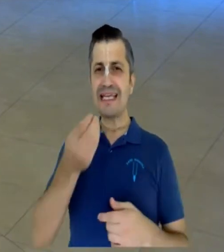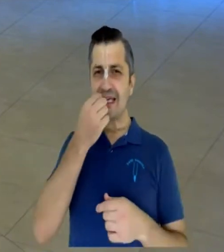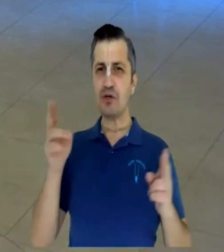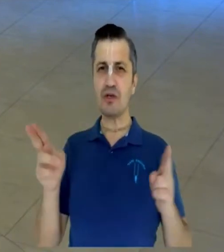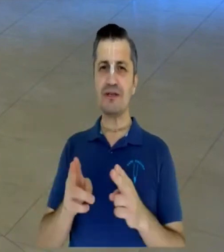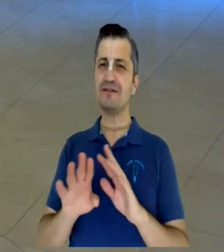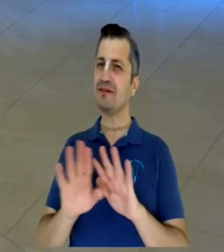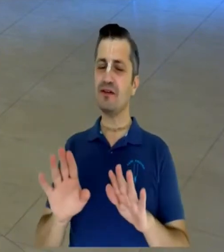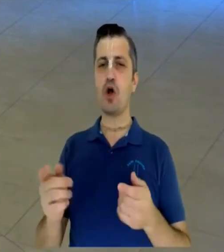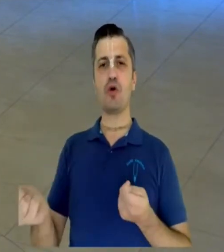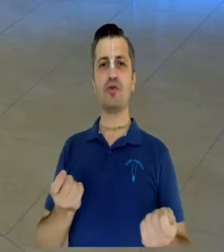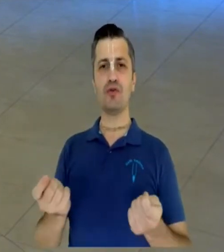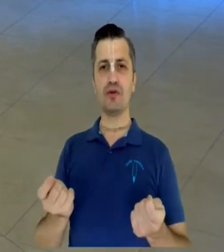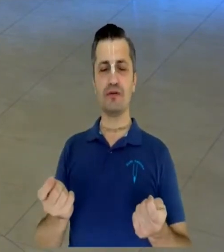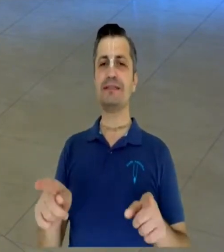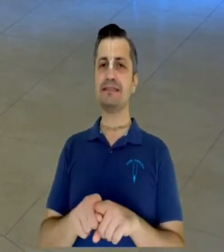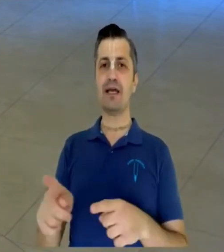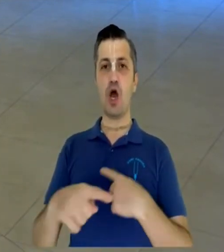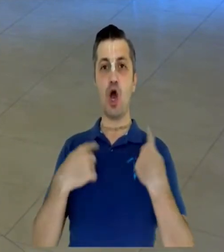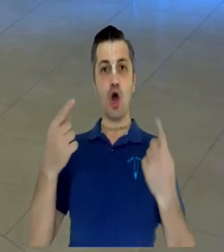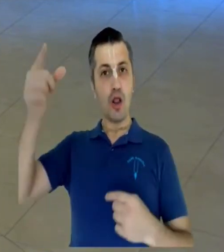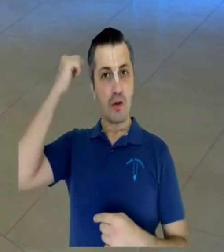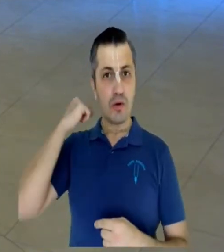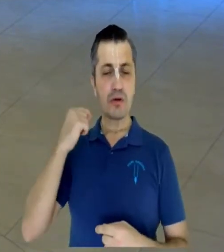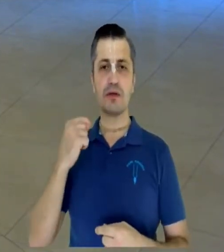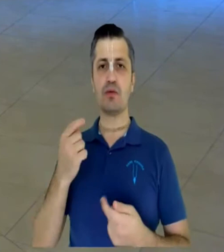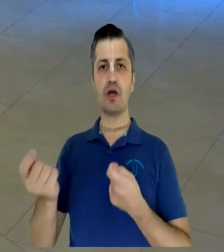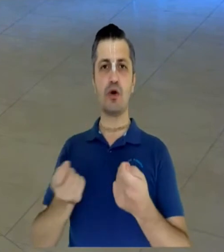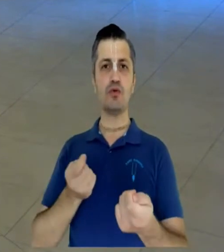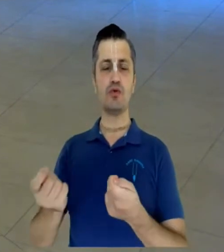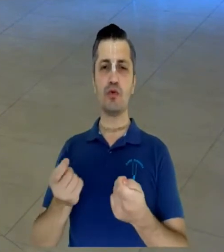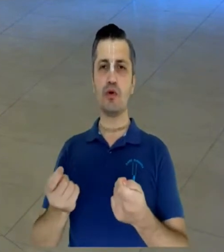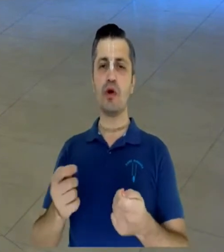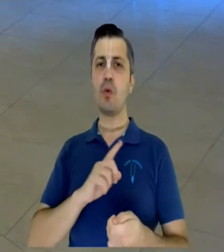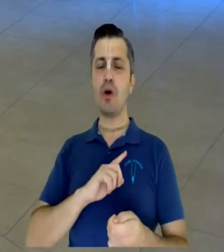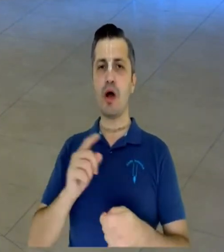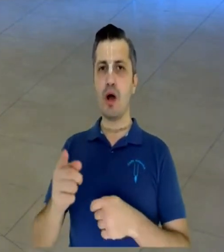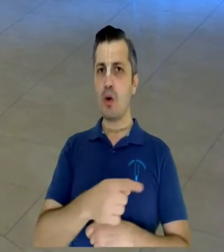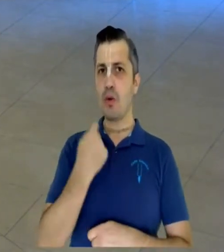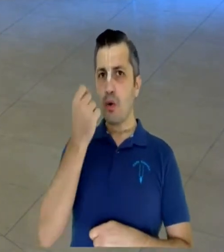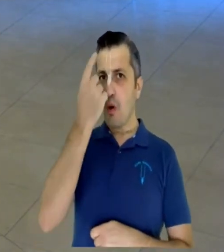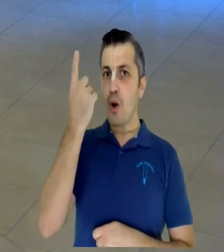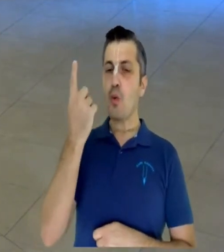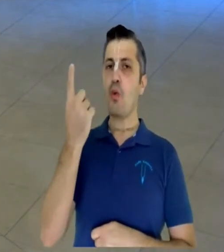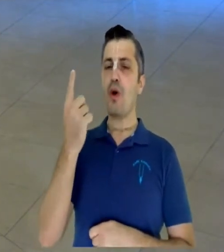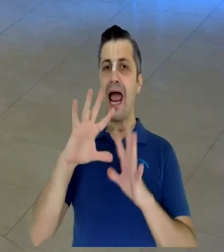become regulated. We realize that everything is Krishna's energy. And Krishna says in the Sri